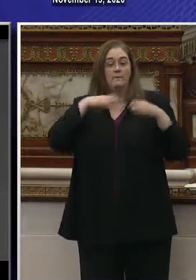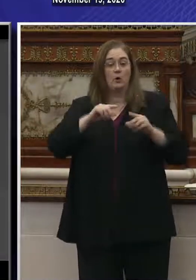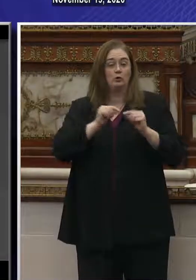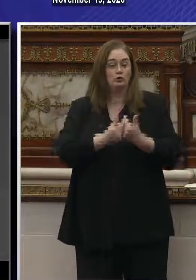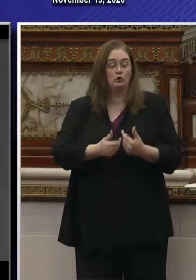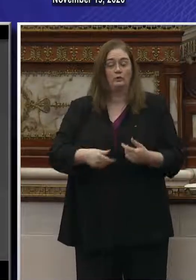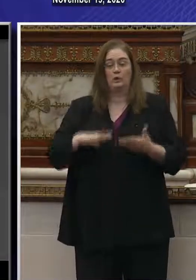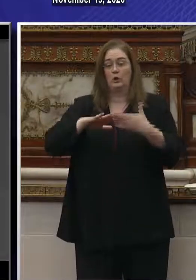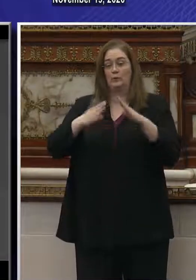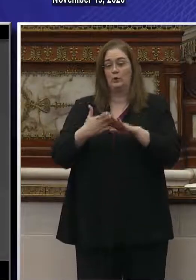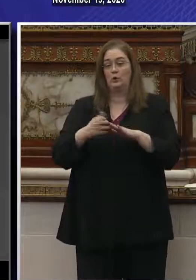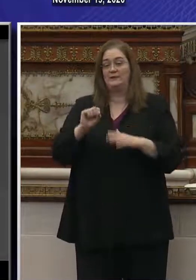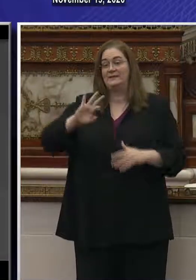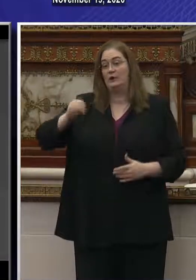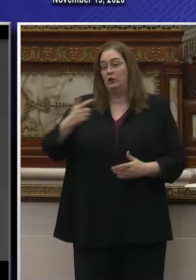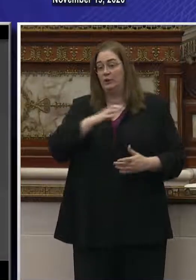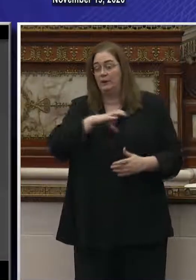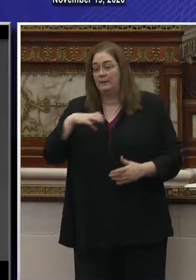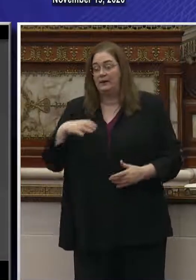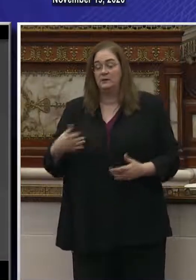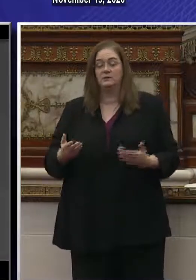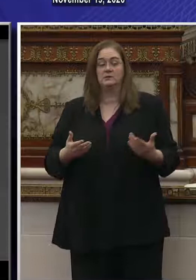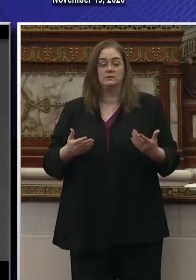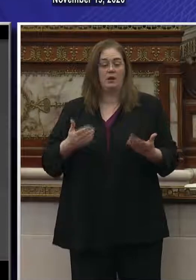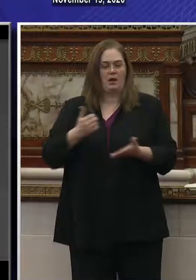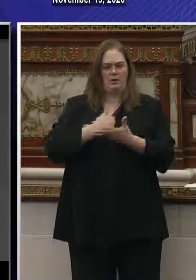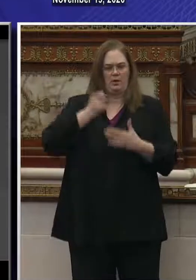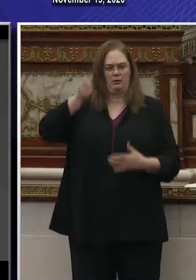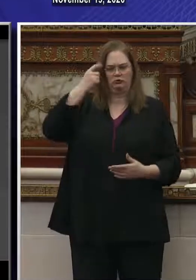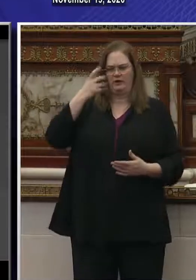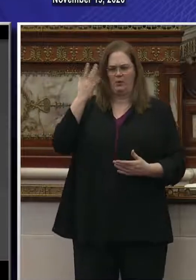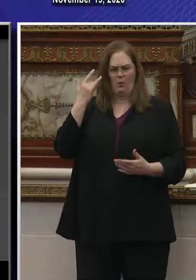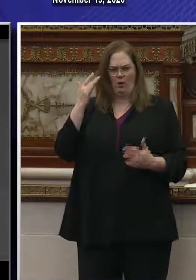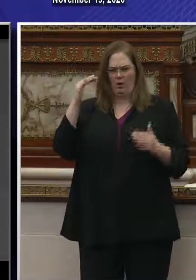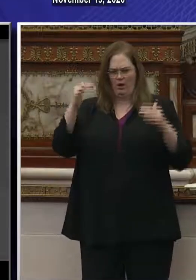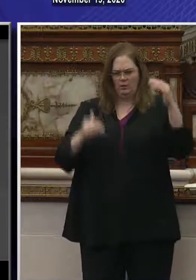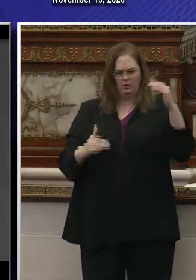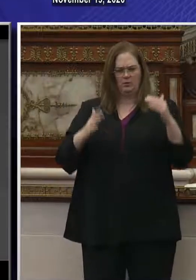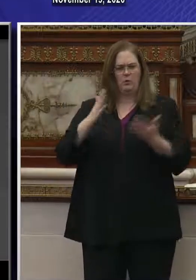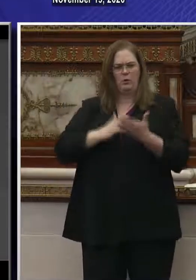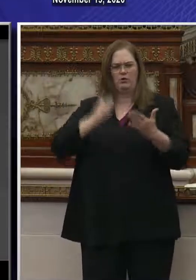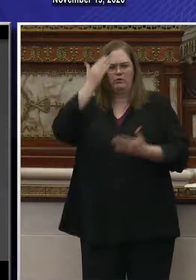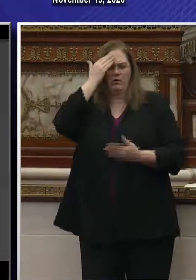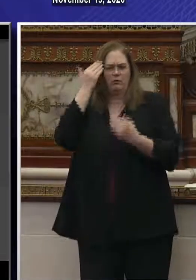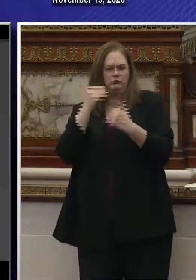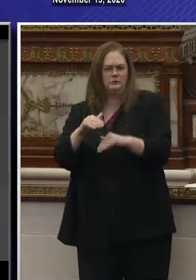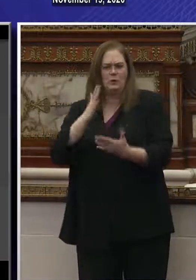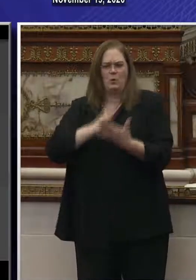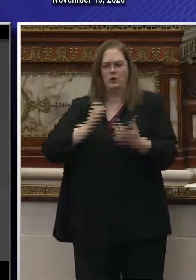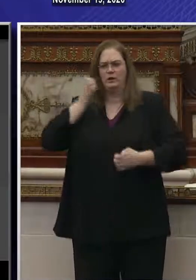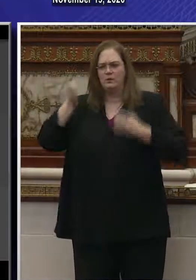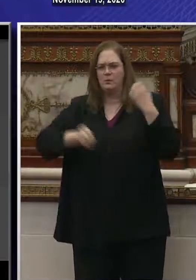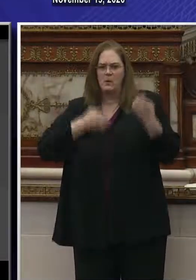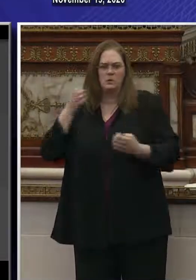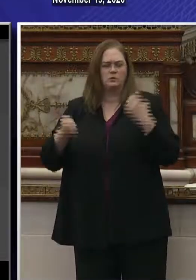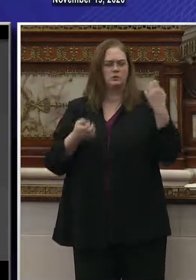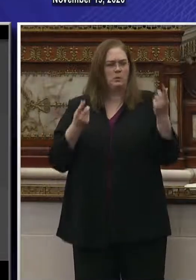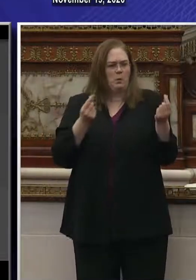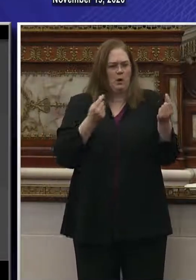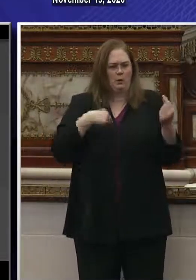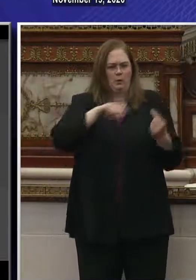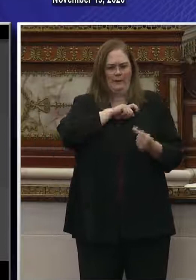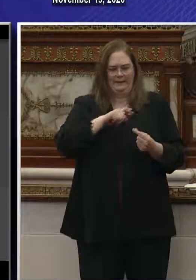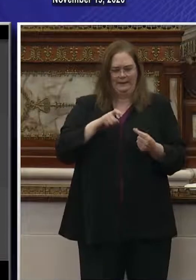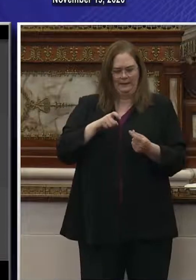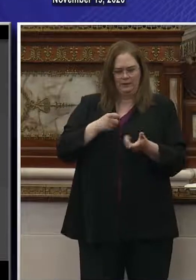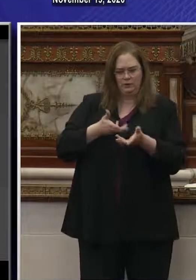steering committees, helping to understand what are the gaps, what are the knowledge limitations, what are the emotions, what do we need to